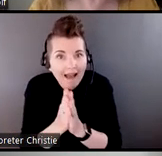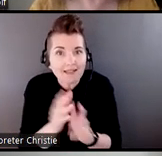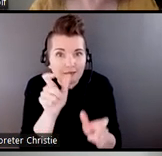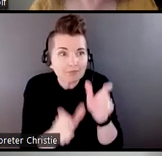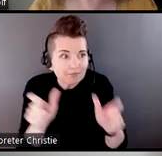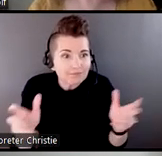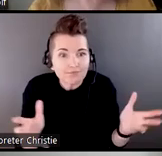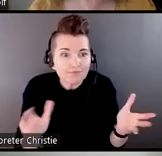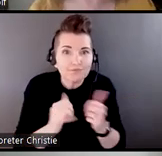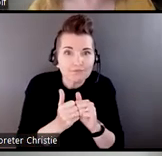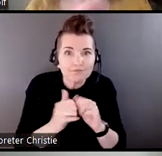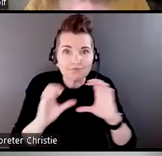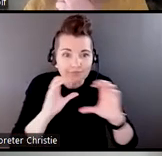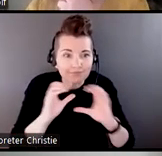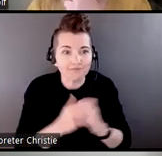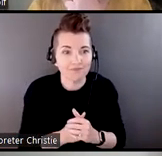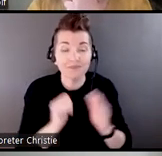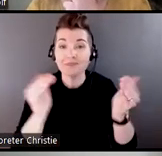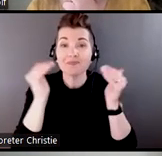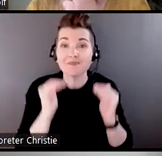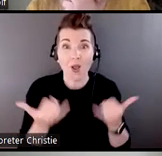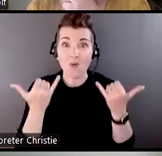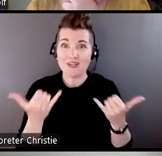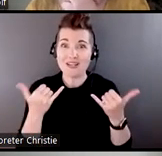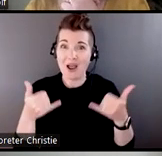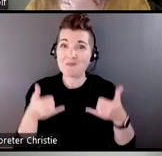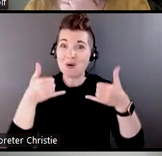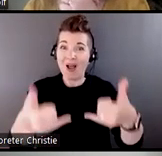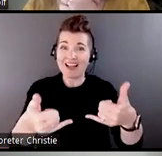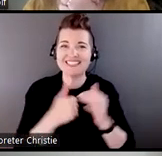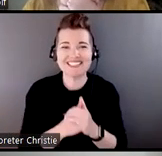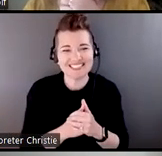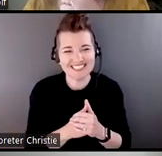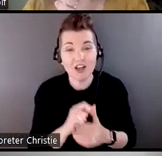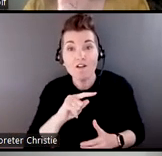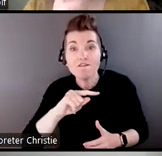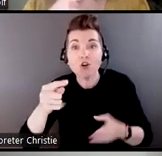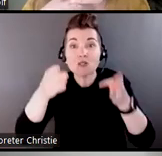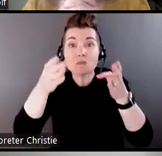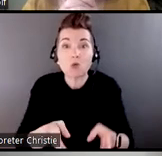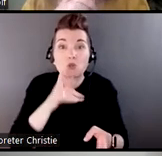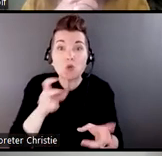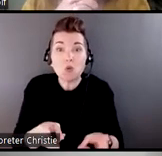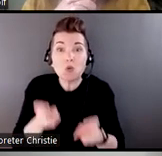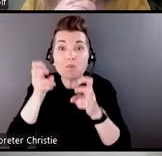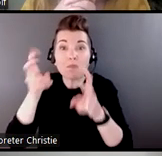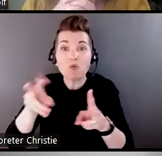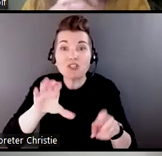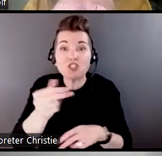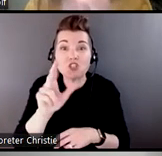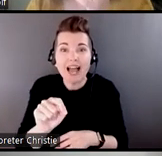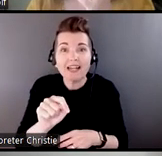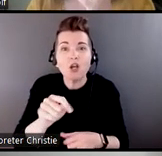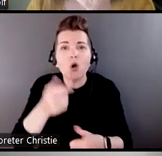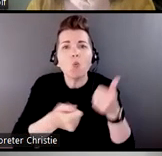All right. Oh, look at this. We have a prize for the first person who can post the month for National Poetry Month in the